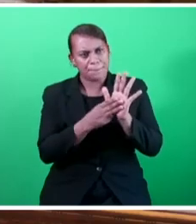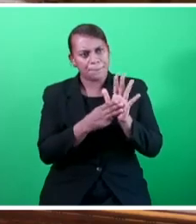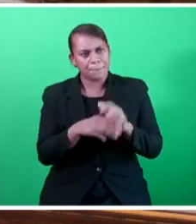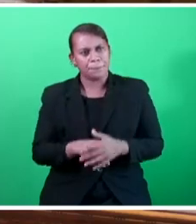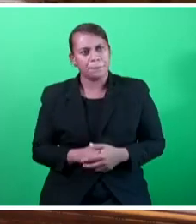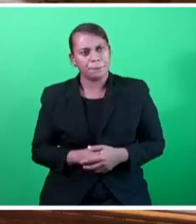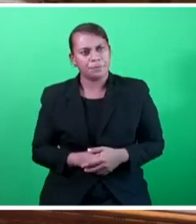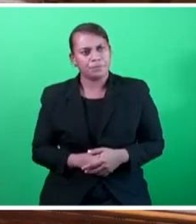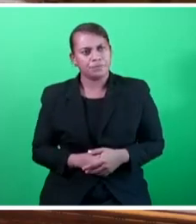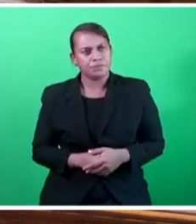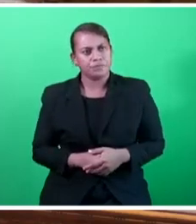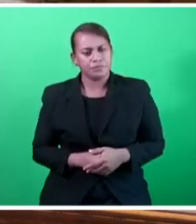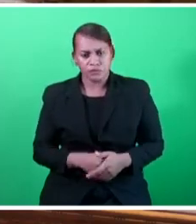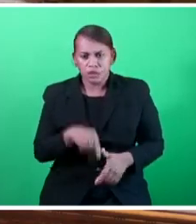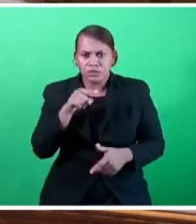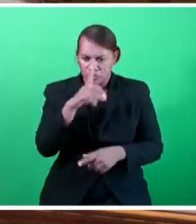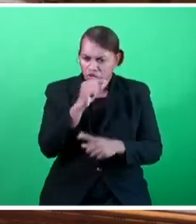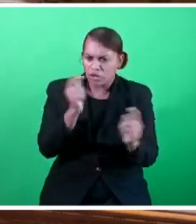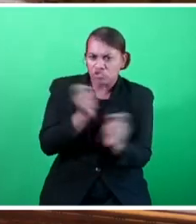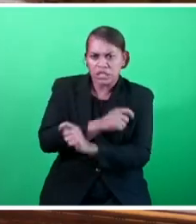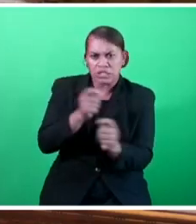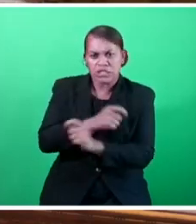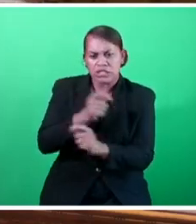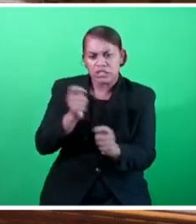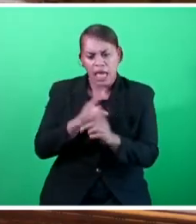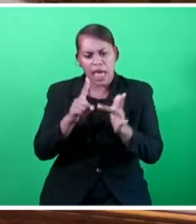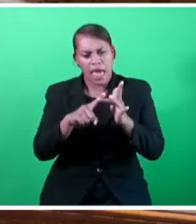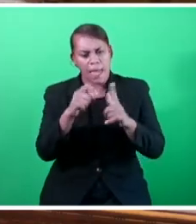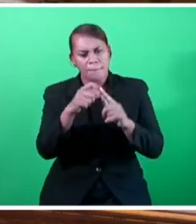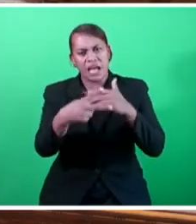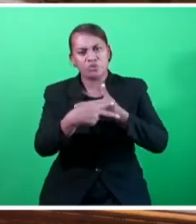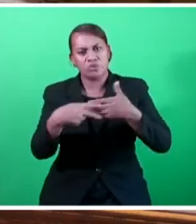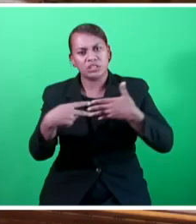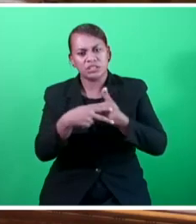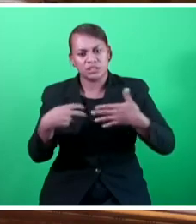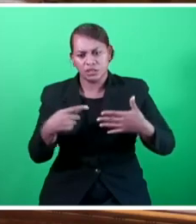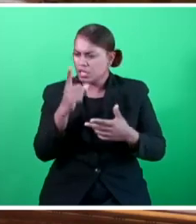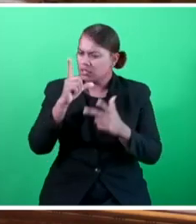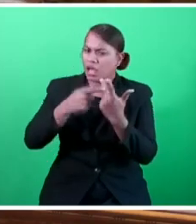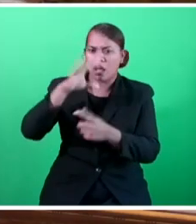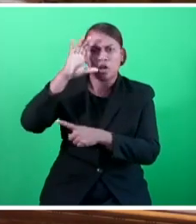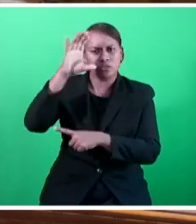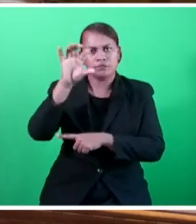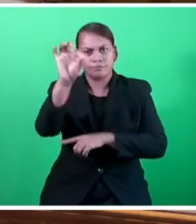their IP address to another country and avoid a Fijian internet block.